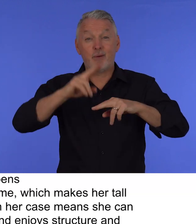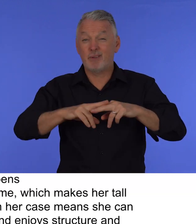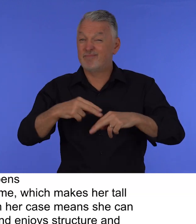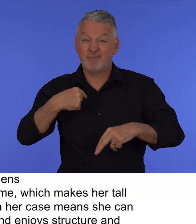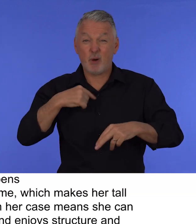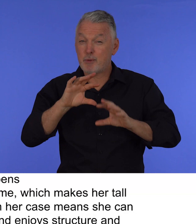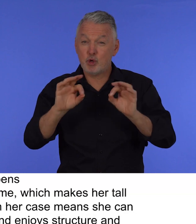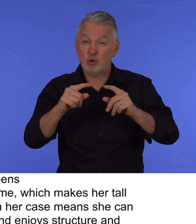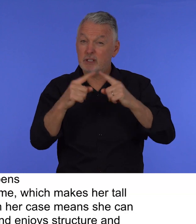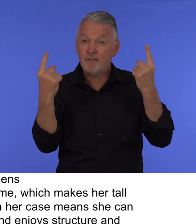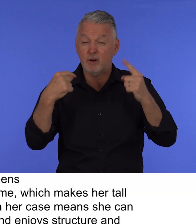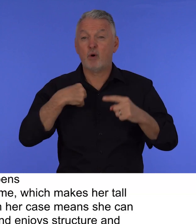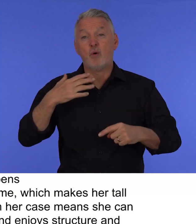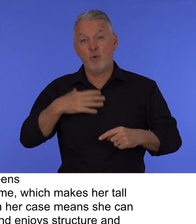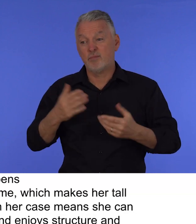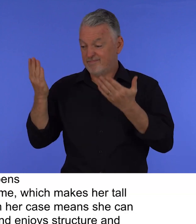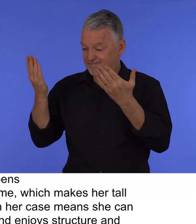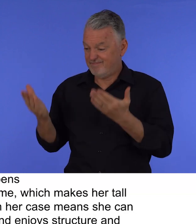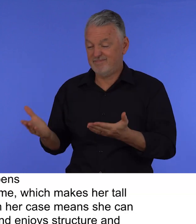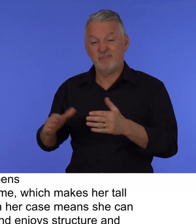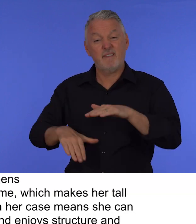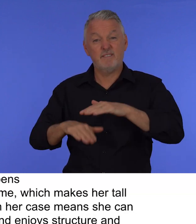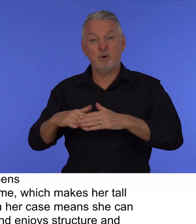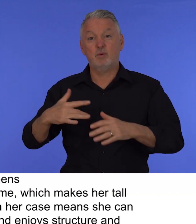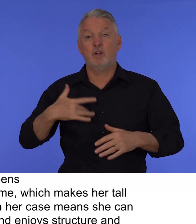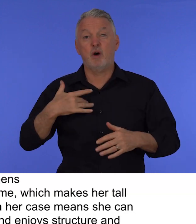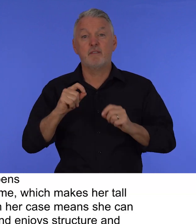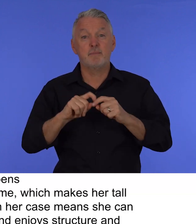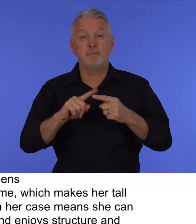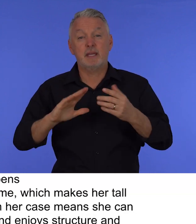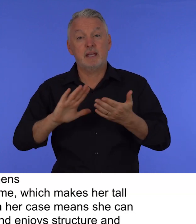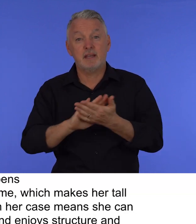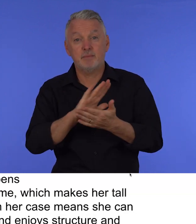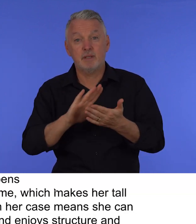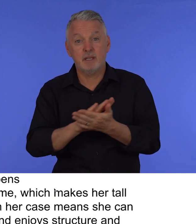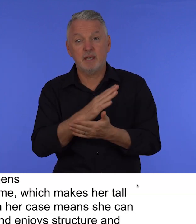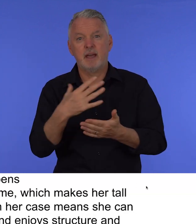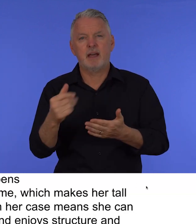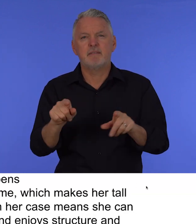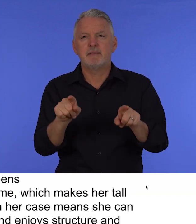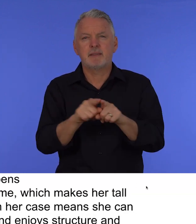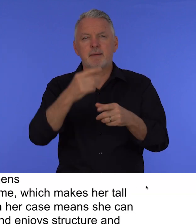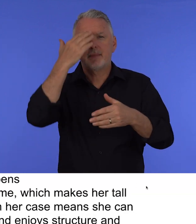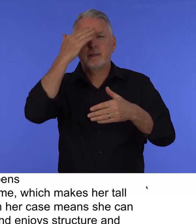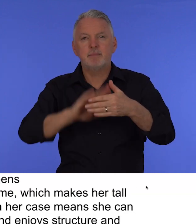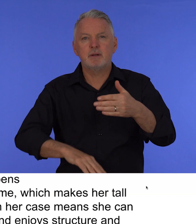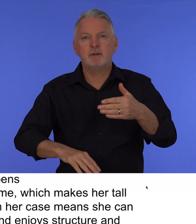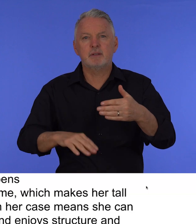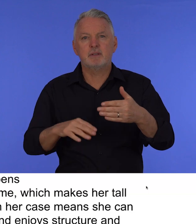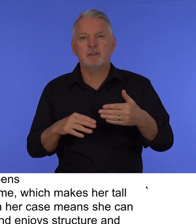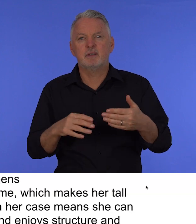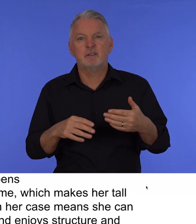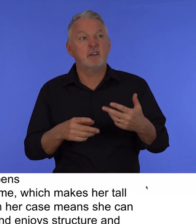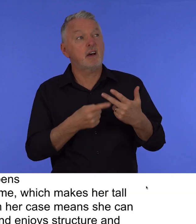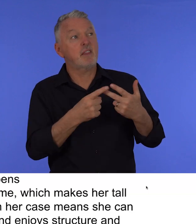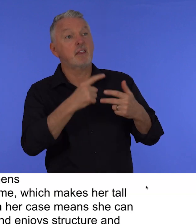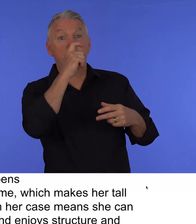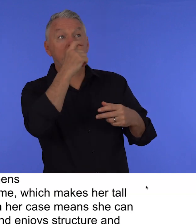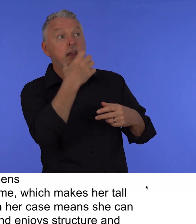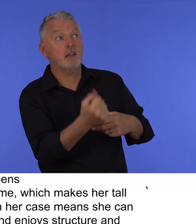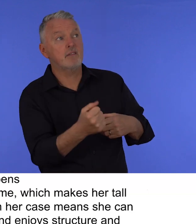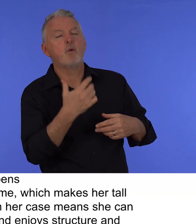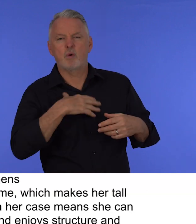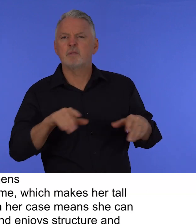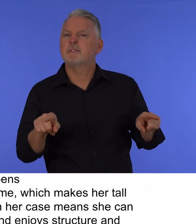as much as I can. Just like any parent, I just want my daughter to live a full life and to be happy, and have all